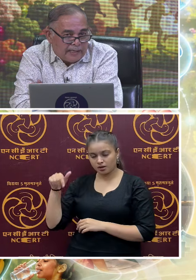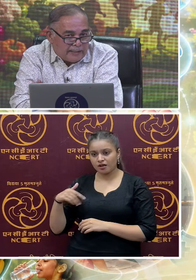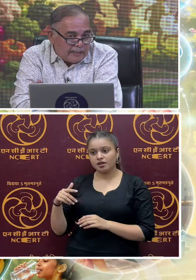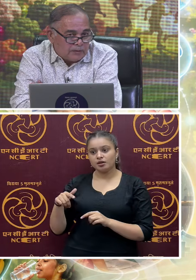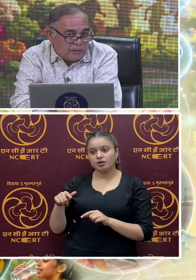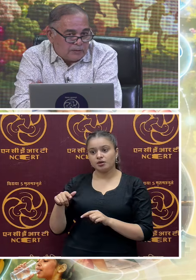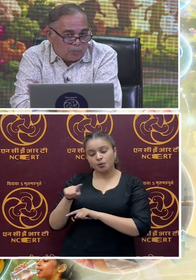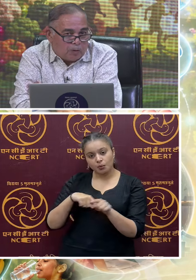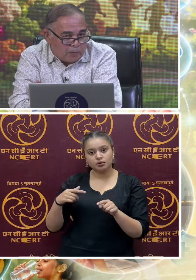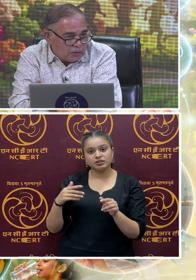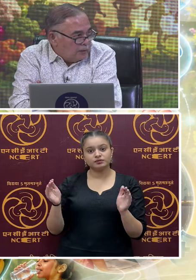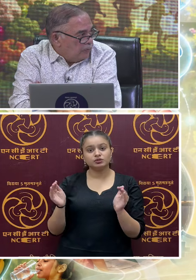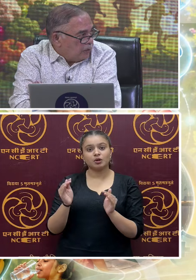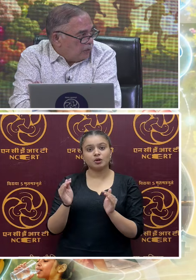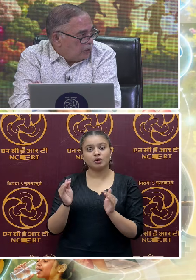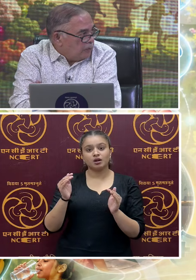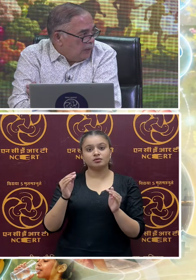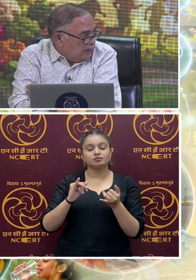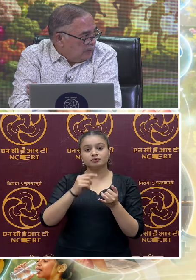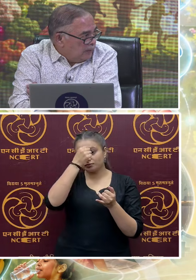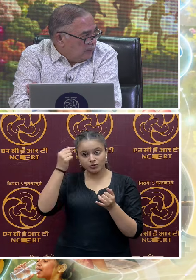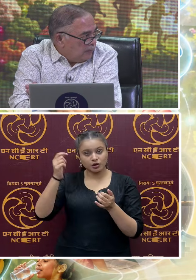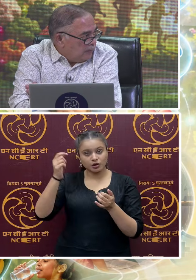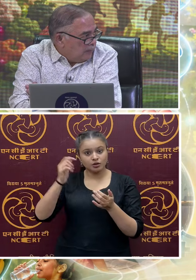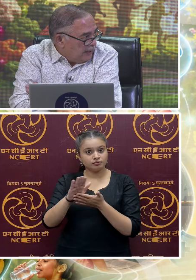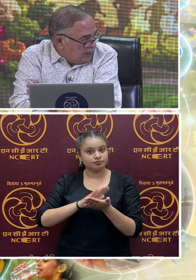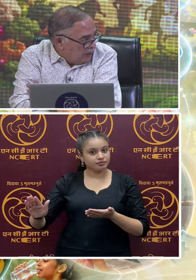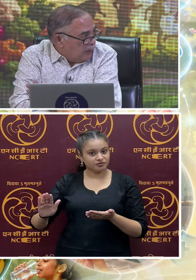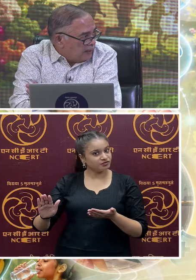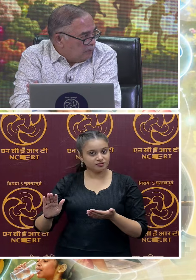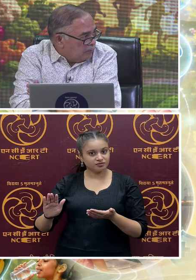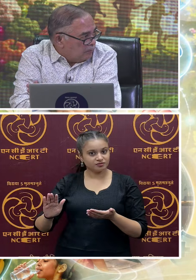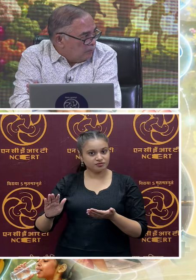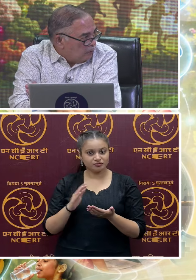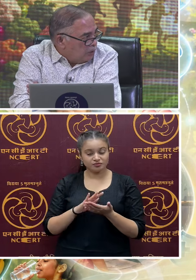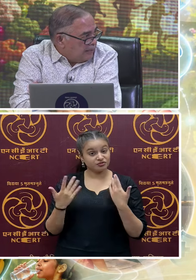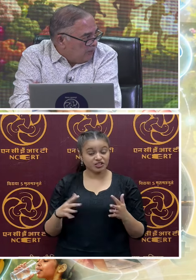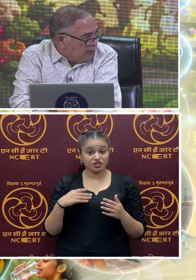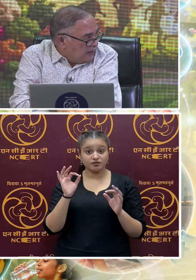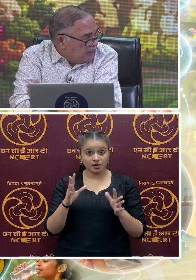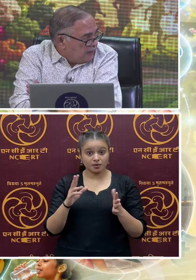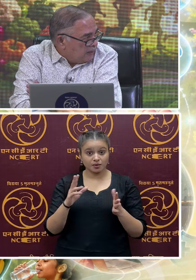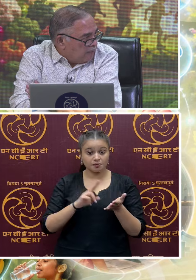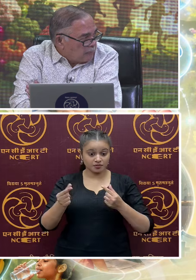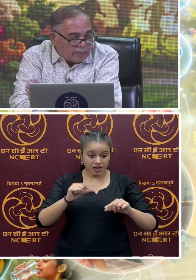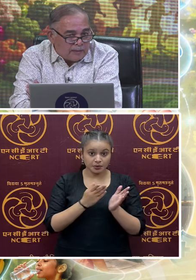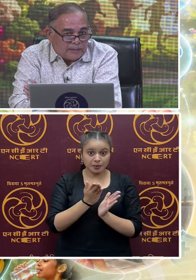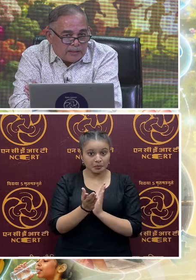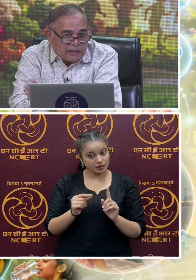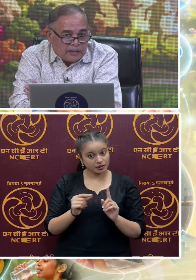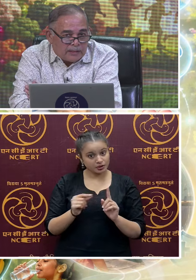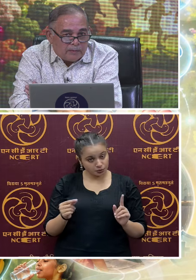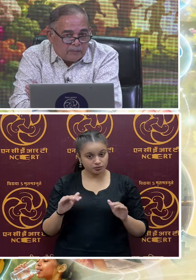totally eradicated smallpox from the world by doing some good scientific measures,